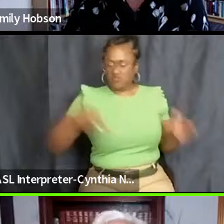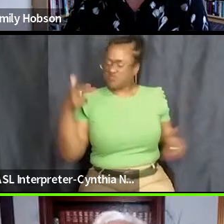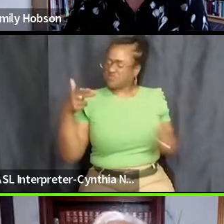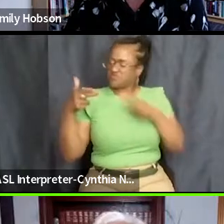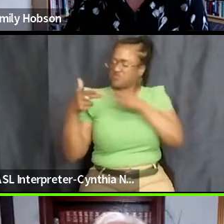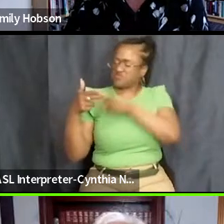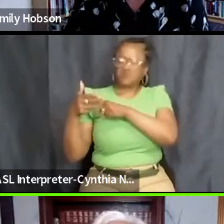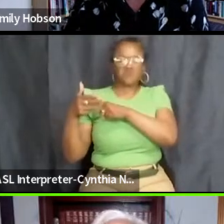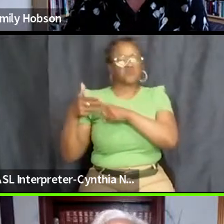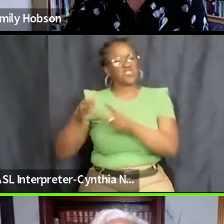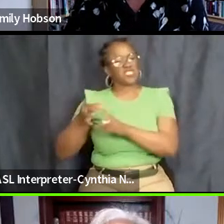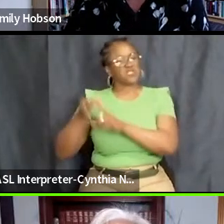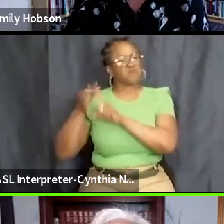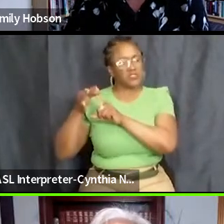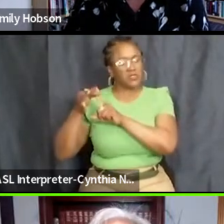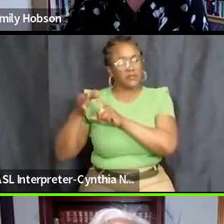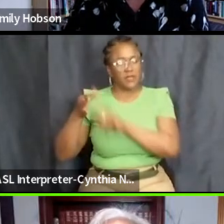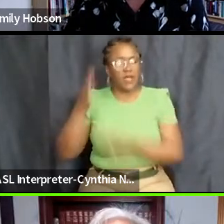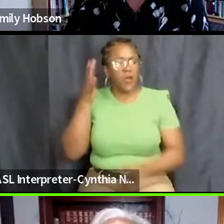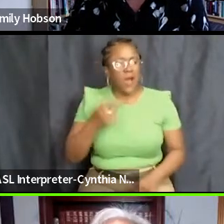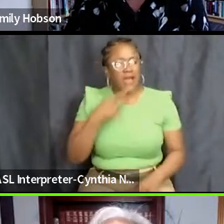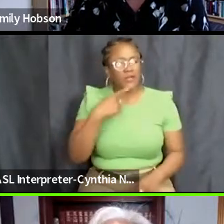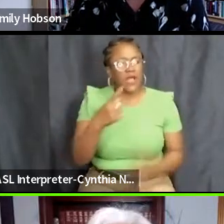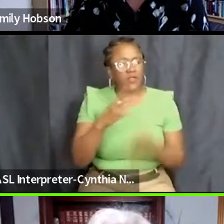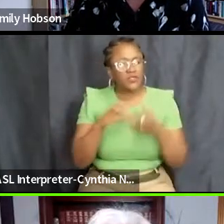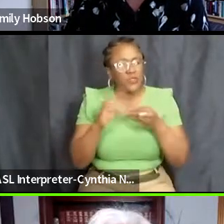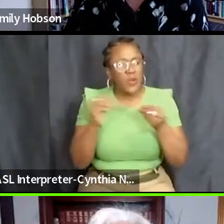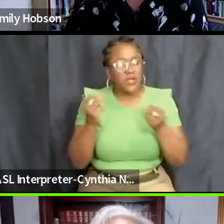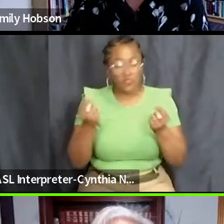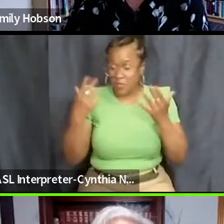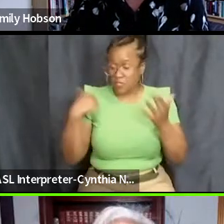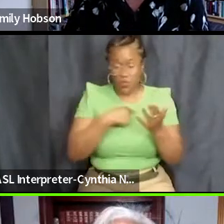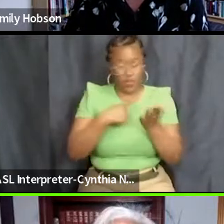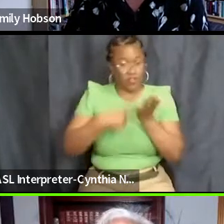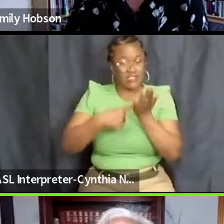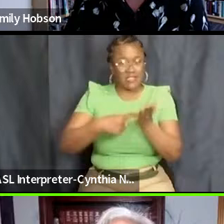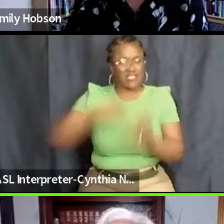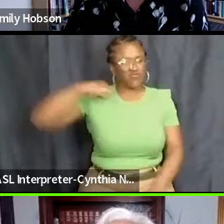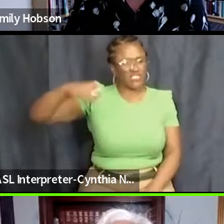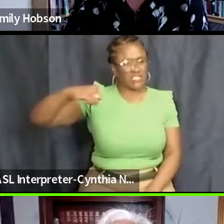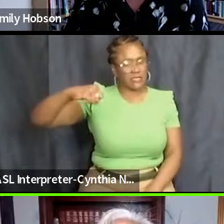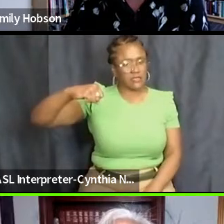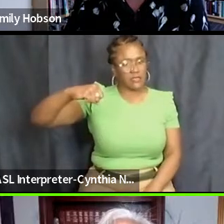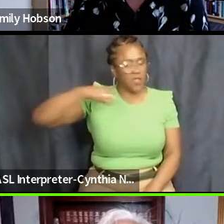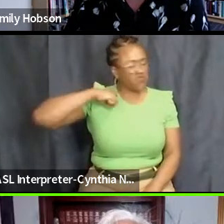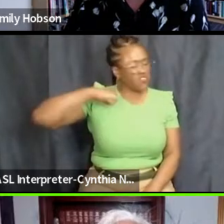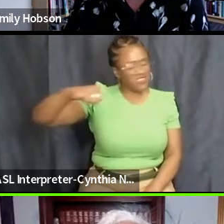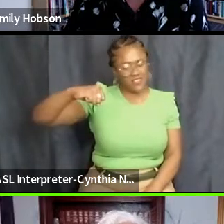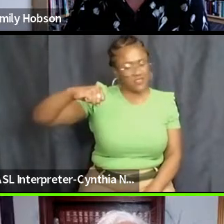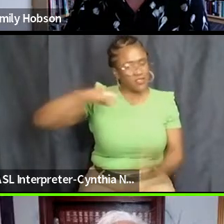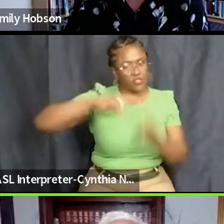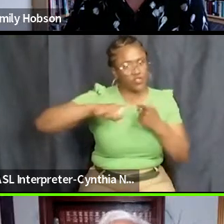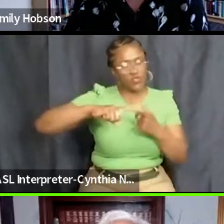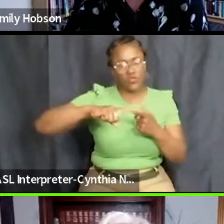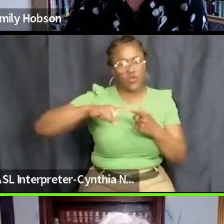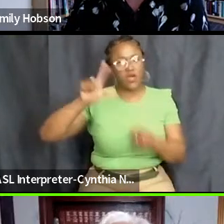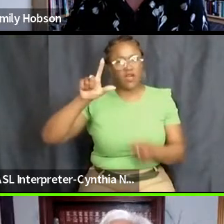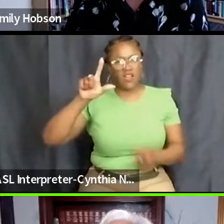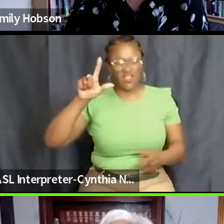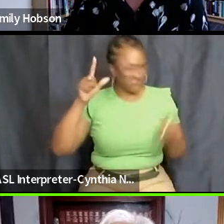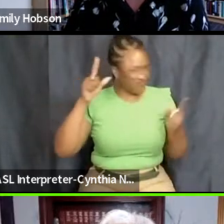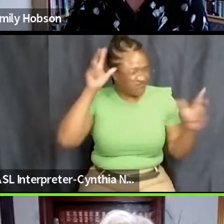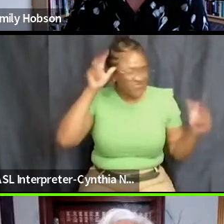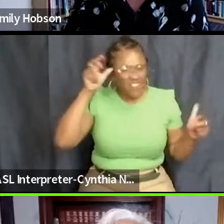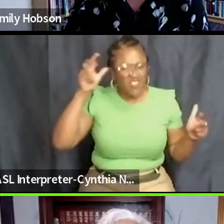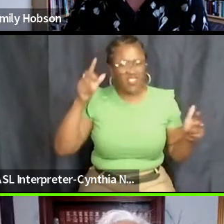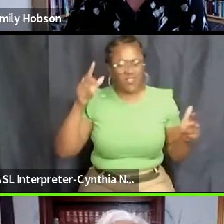I tell that story because so much of what we're talking about here is resistance, resistance to a Leviathan,